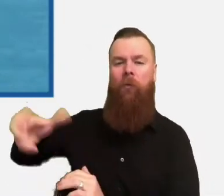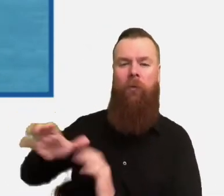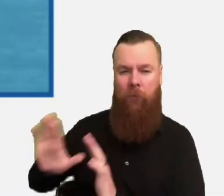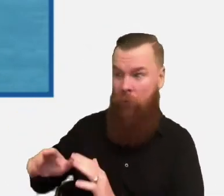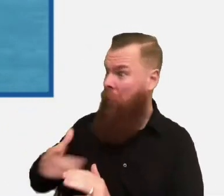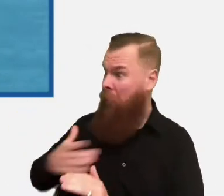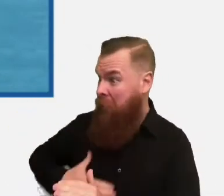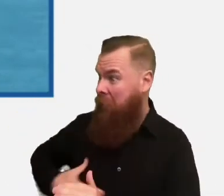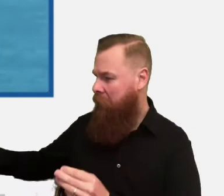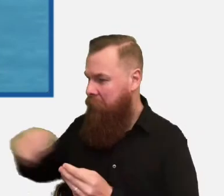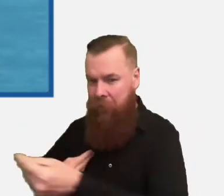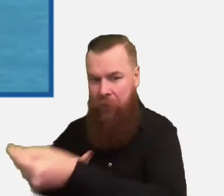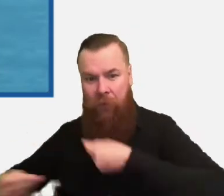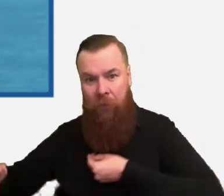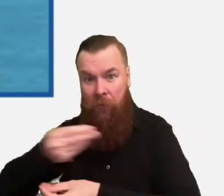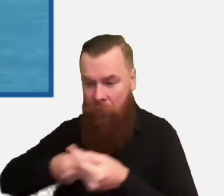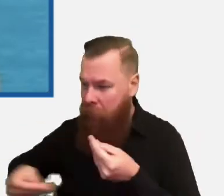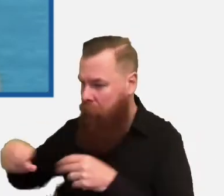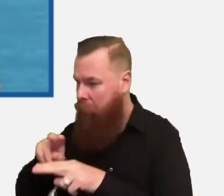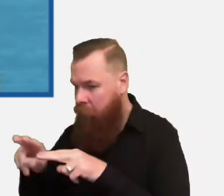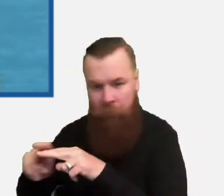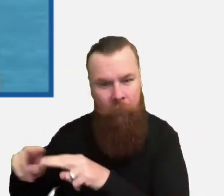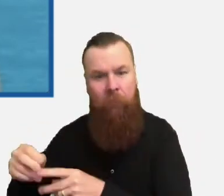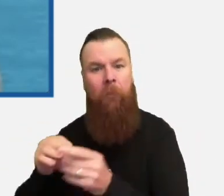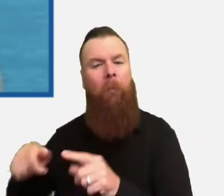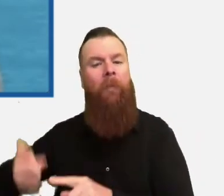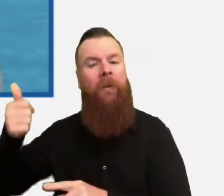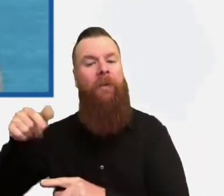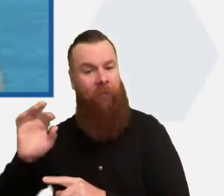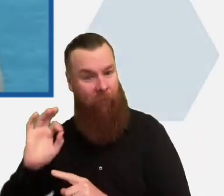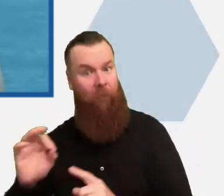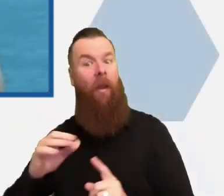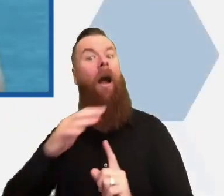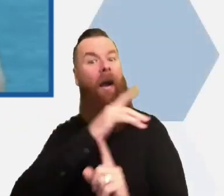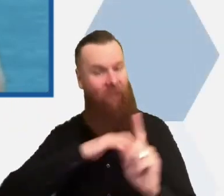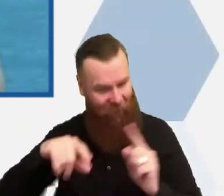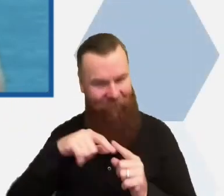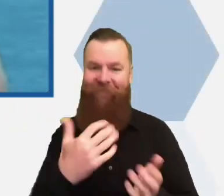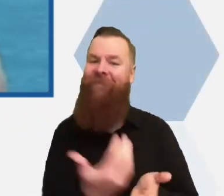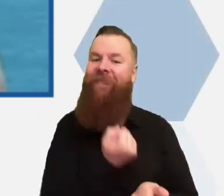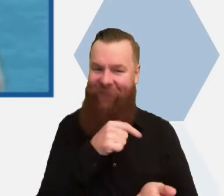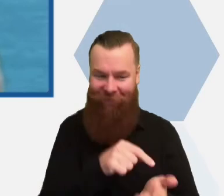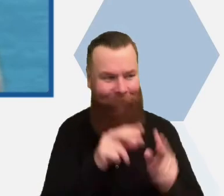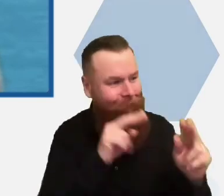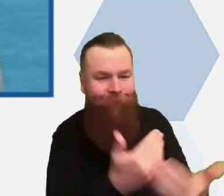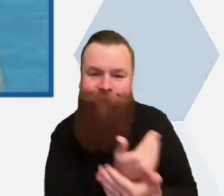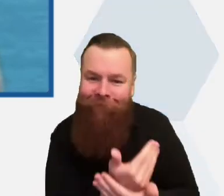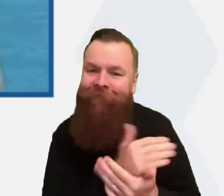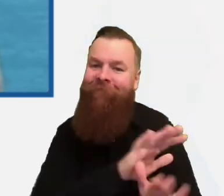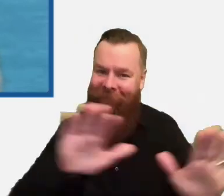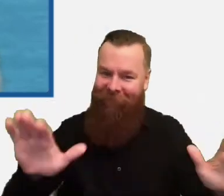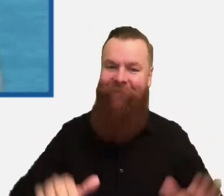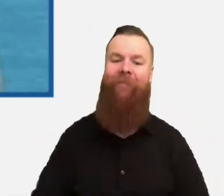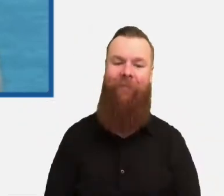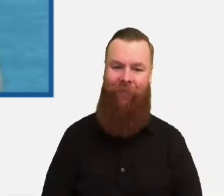materials from faraway places. Did that answer your question fully, Dawn, or would you like me to elaborate on anything